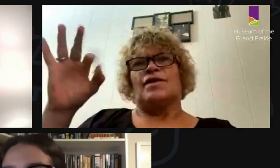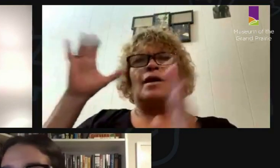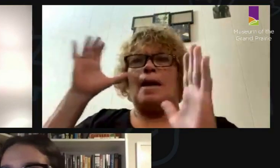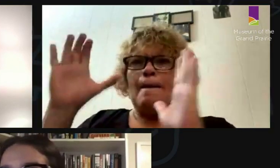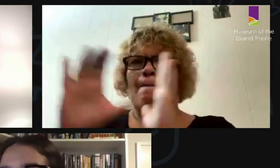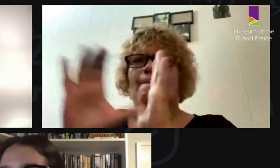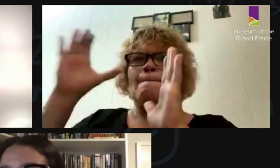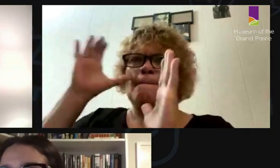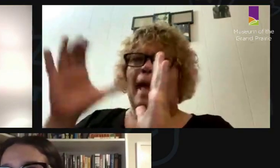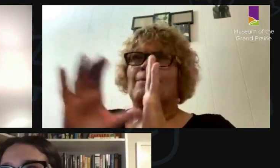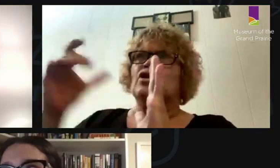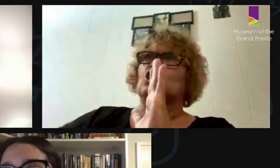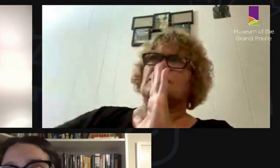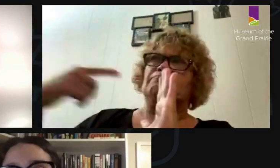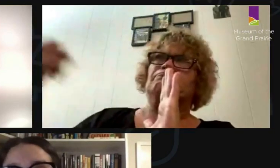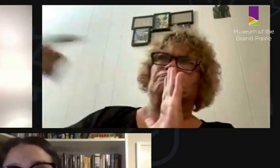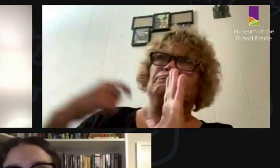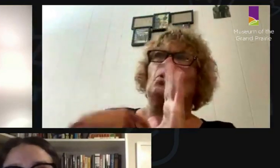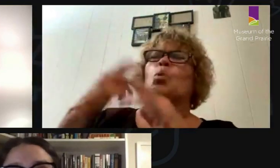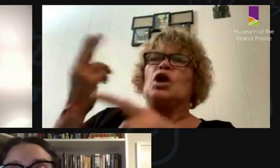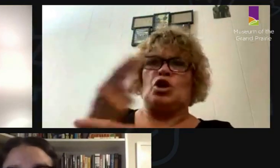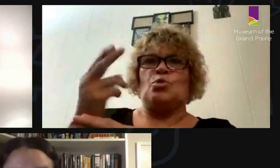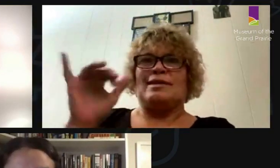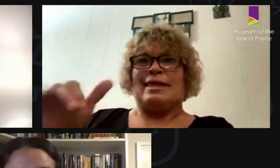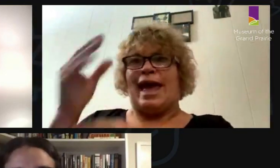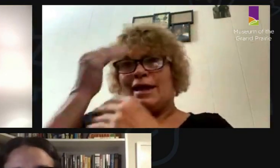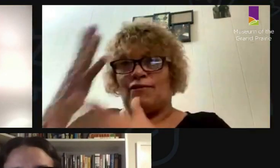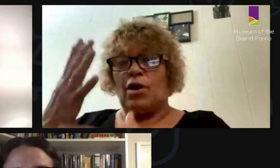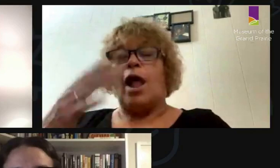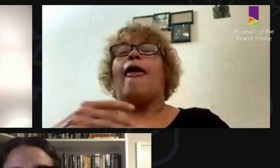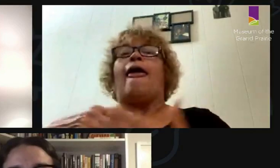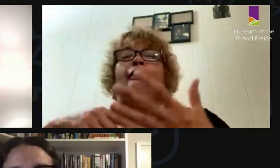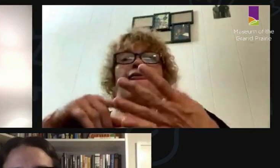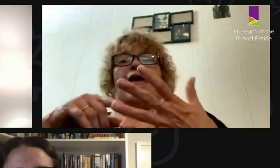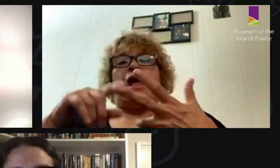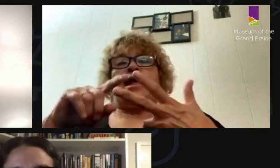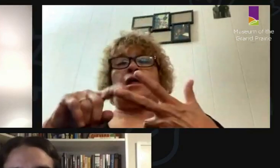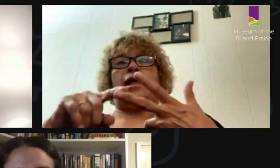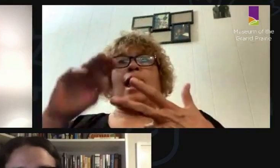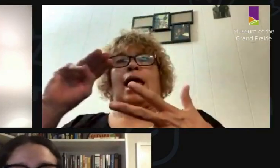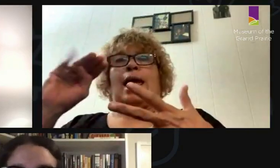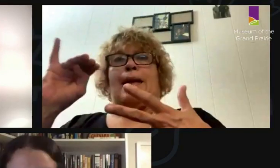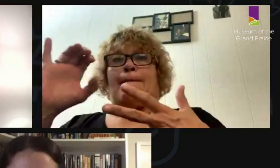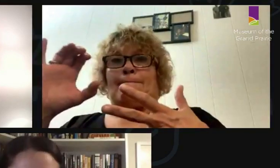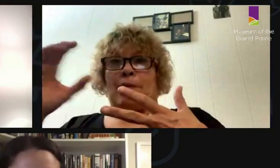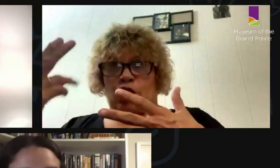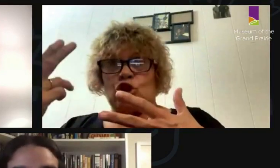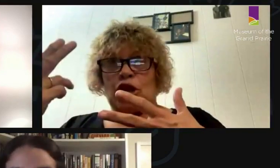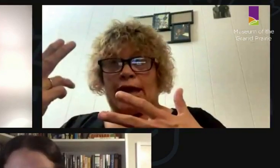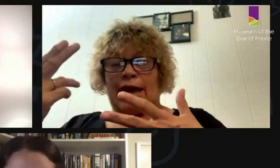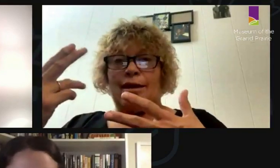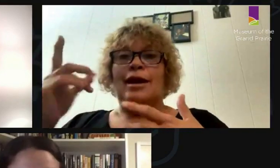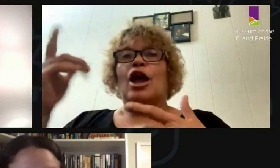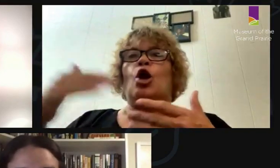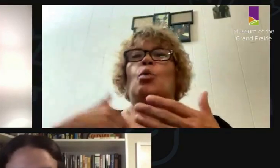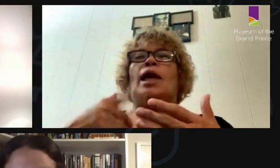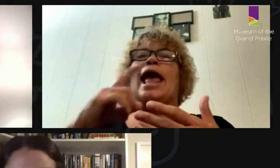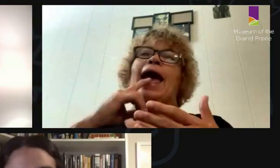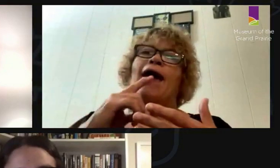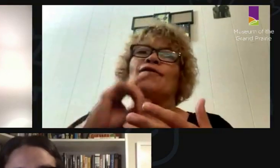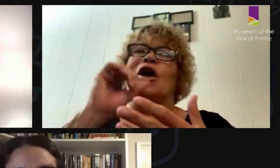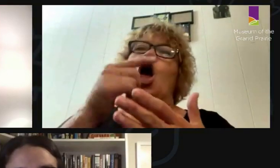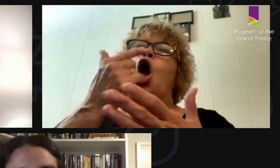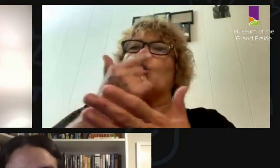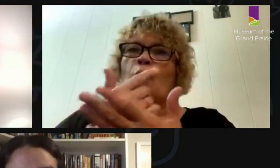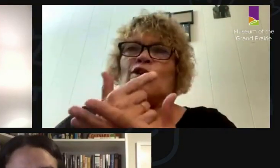that we've been able to use. And then Michigan is because we have our one of the graduate students that's part